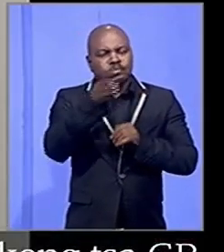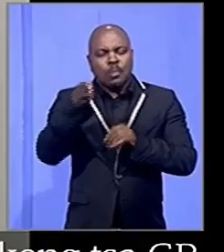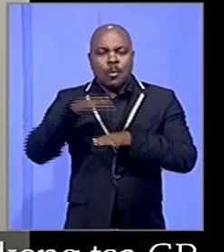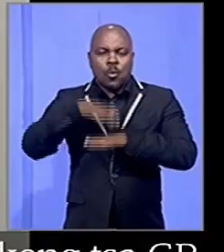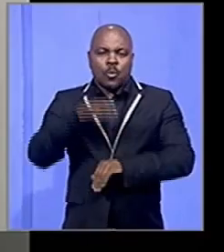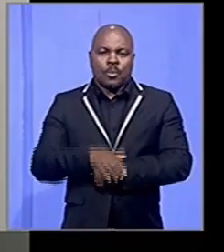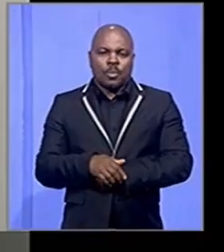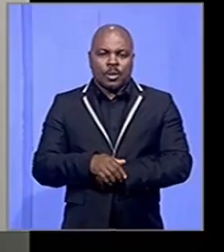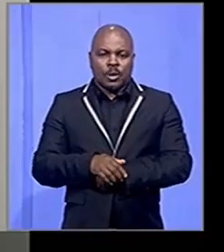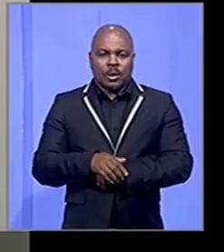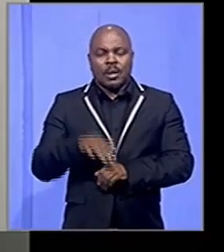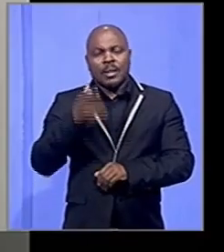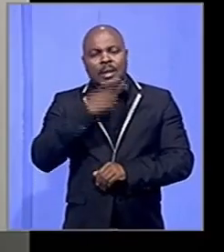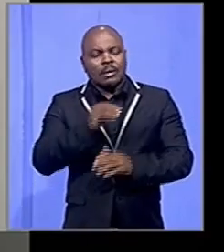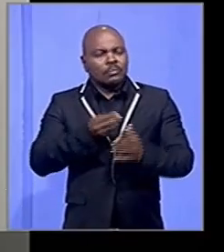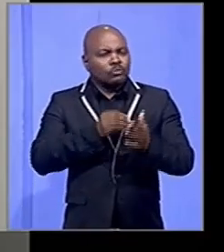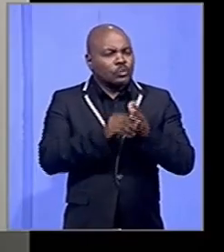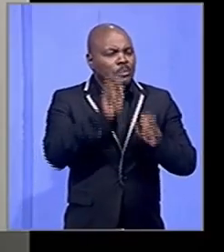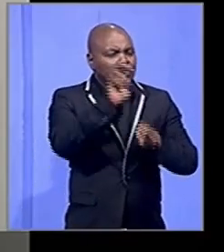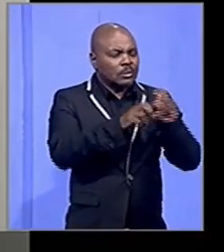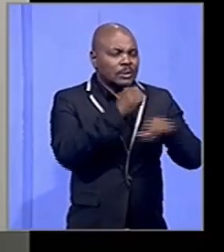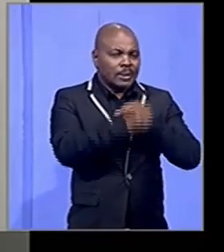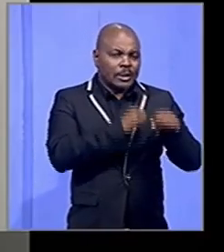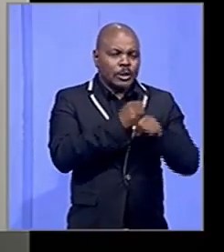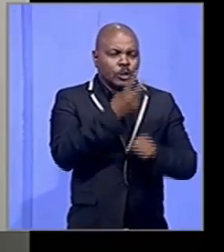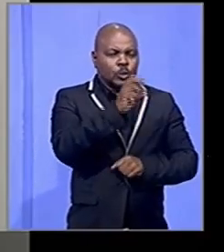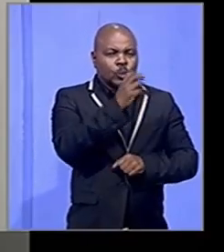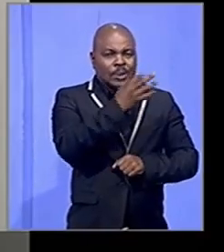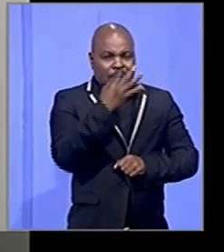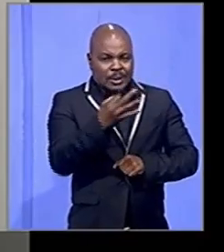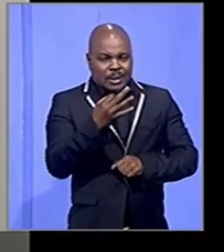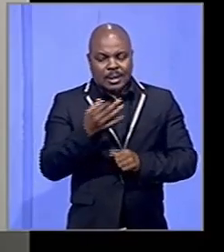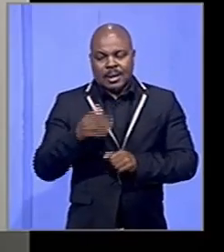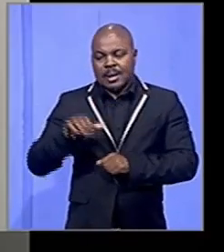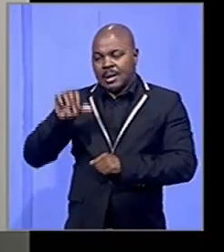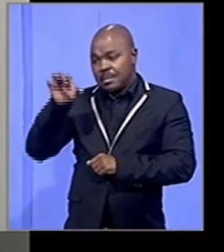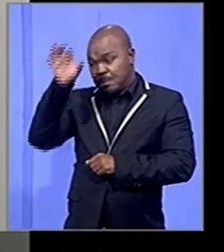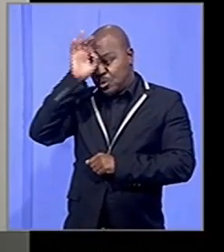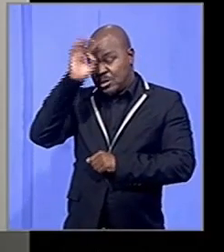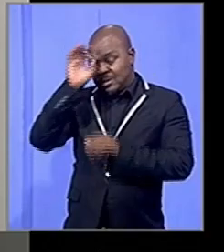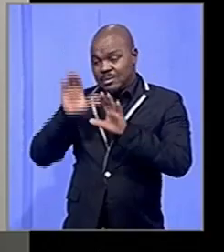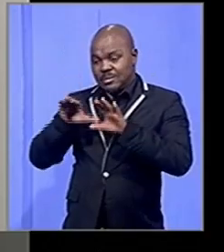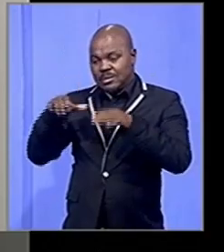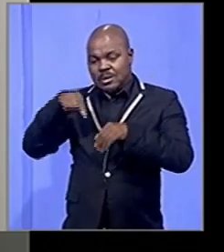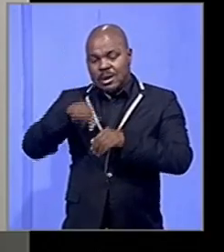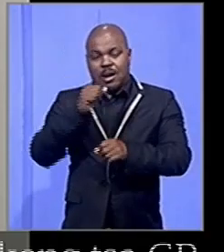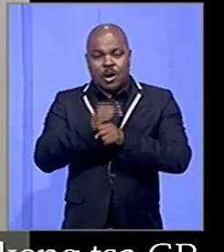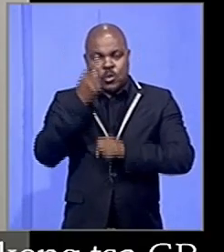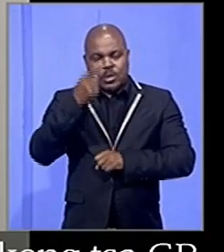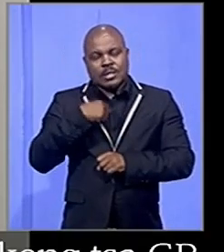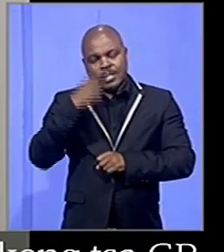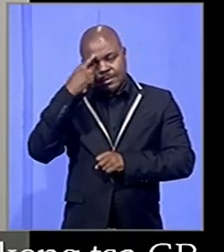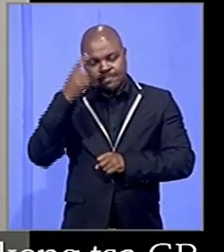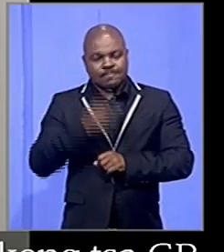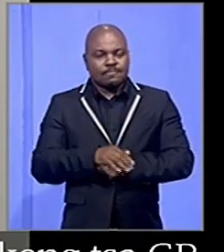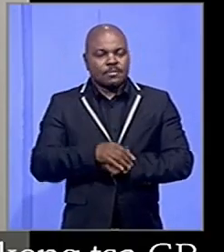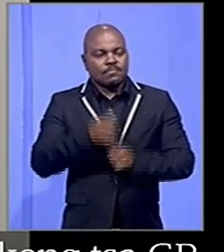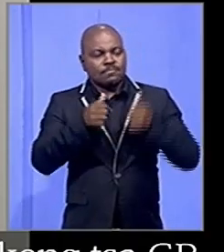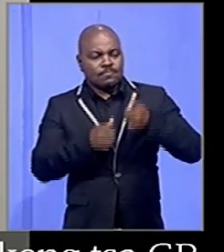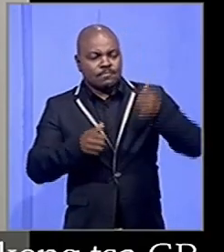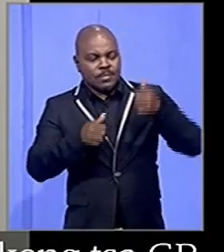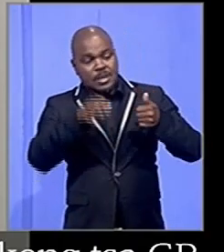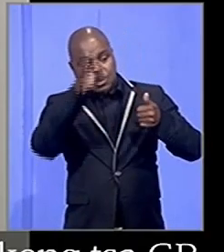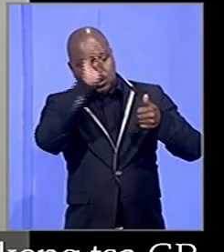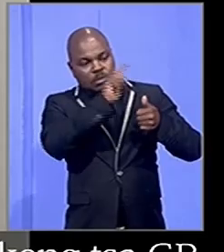of robberies at churches in 2023, the management of the SAPS in Gauteng instructed station